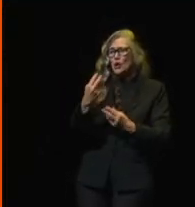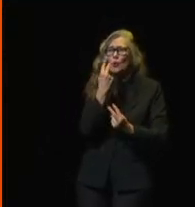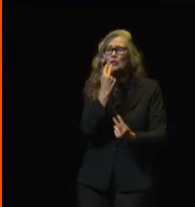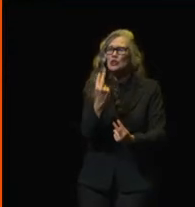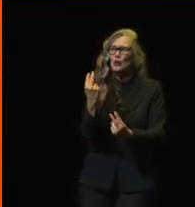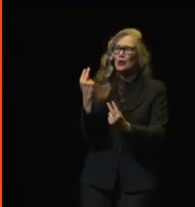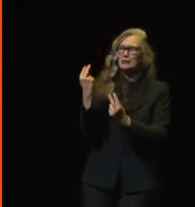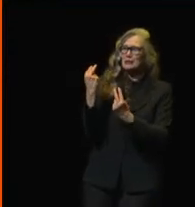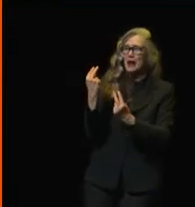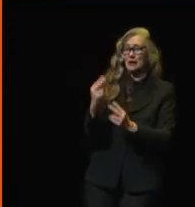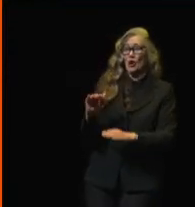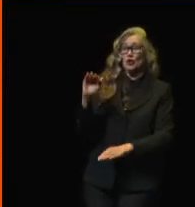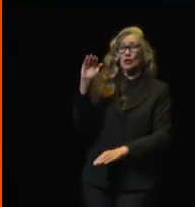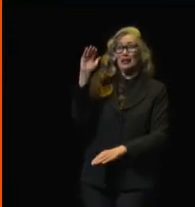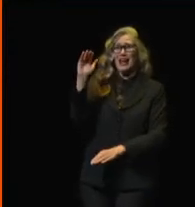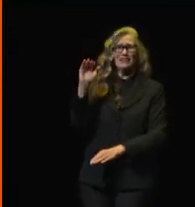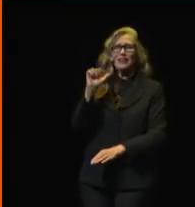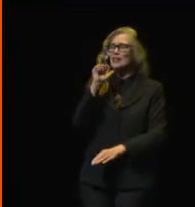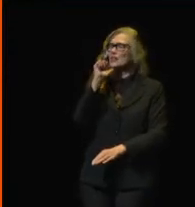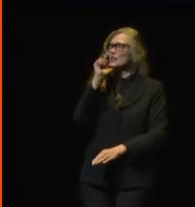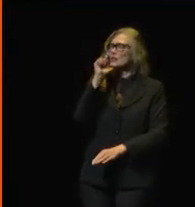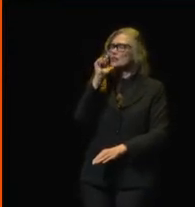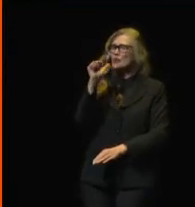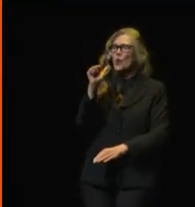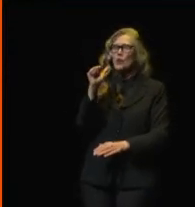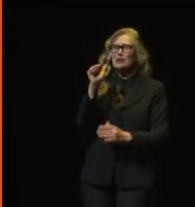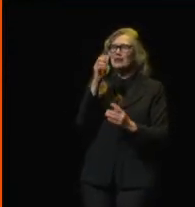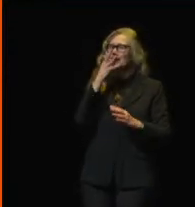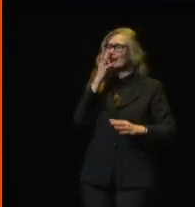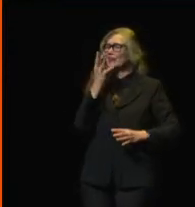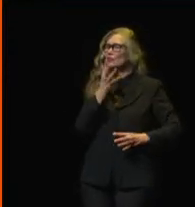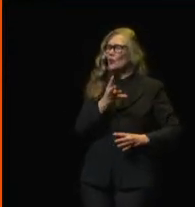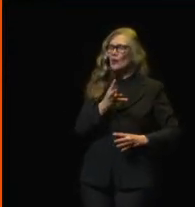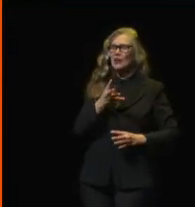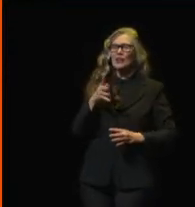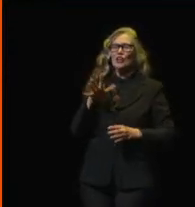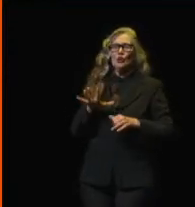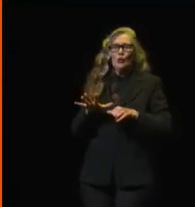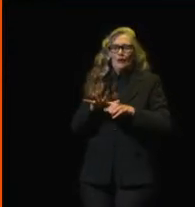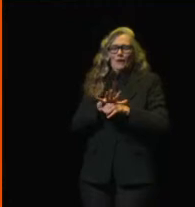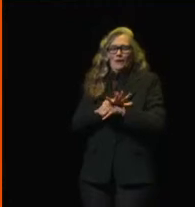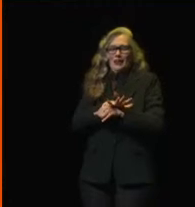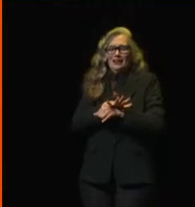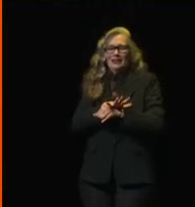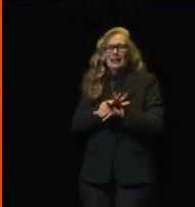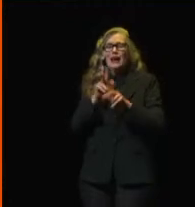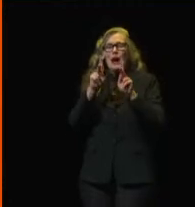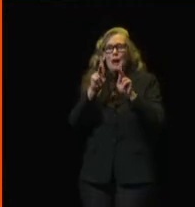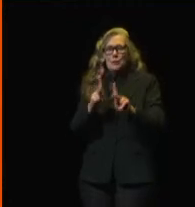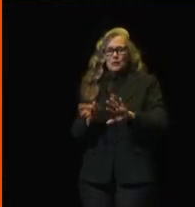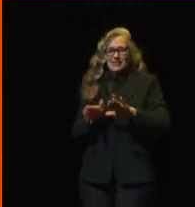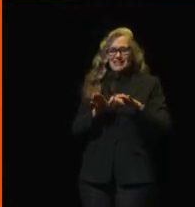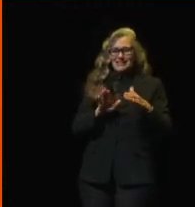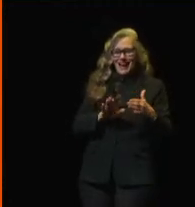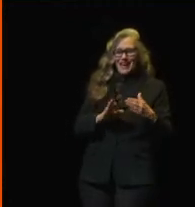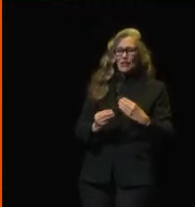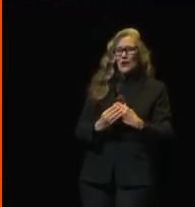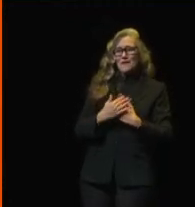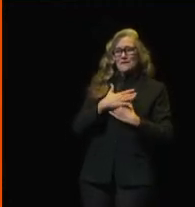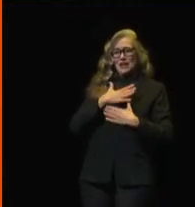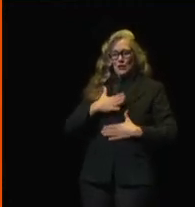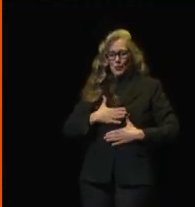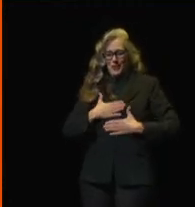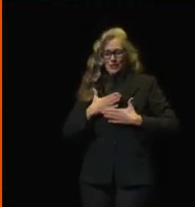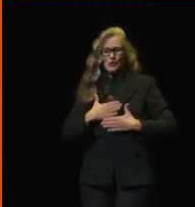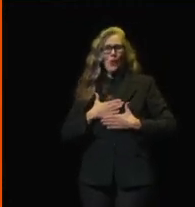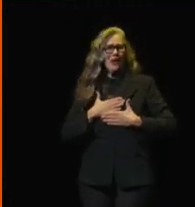life, quote, "not to discount that you filled a dying man's days with a sated joy, a joy unknown to me in all my prior